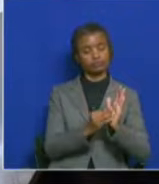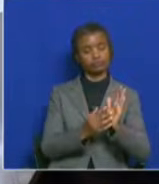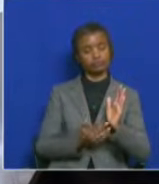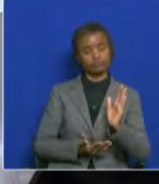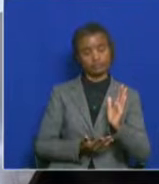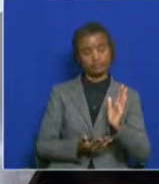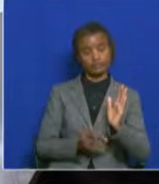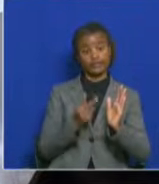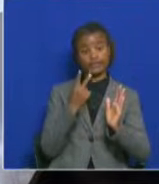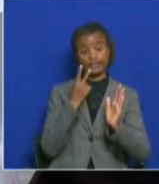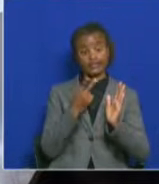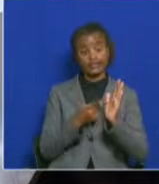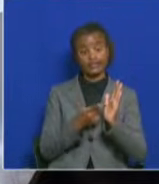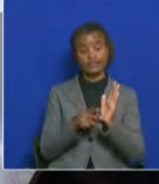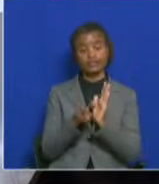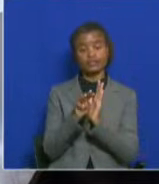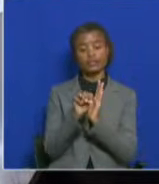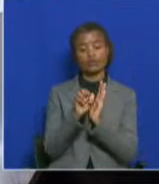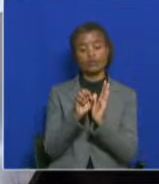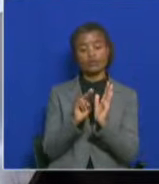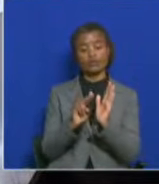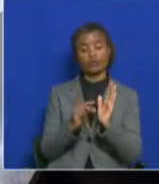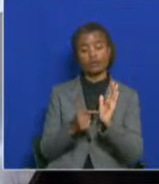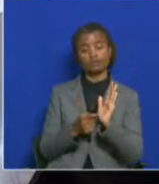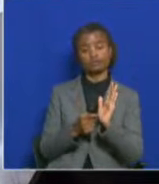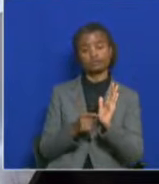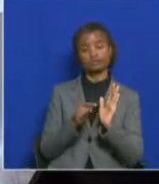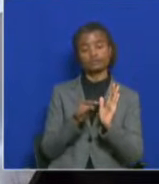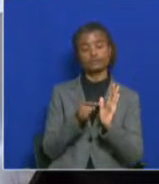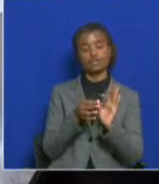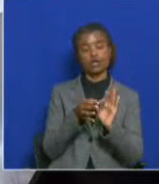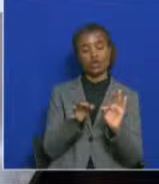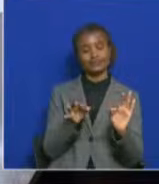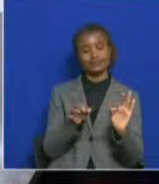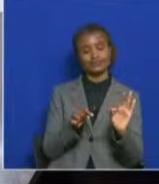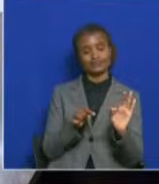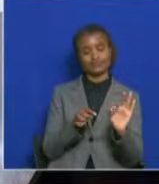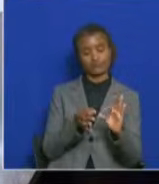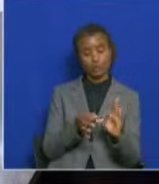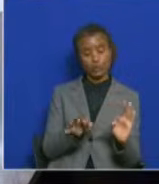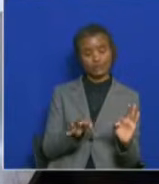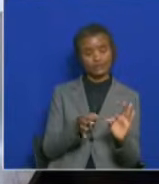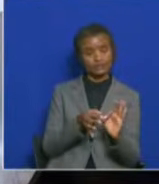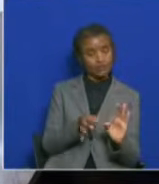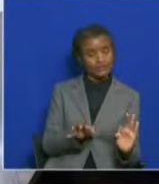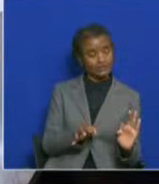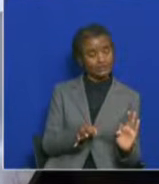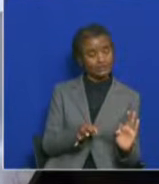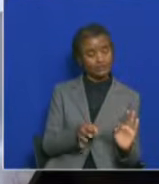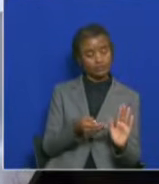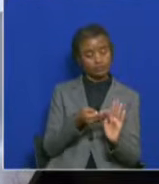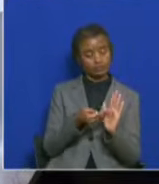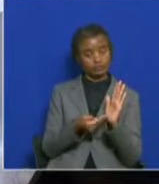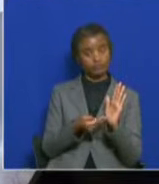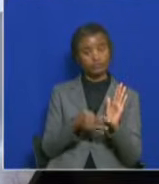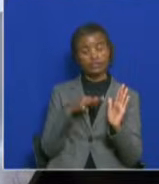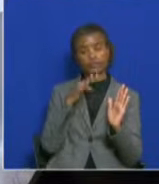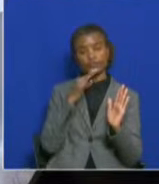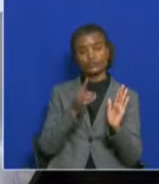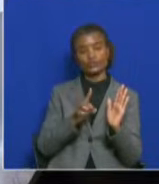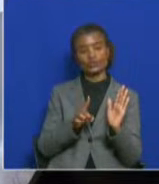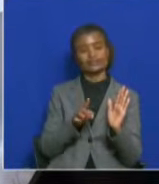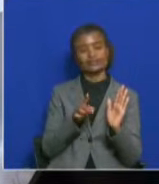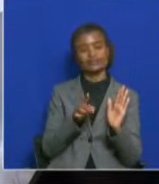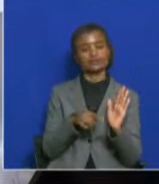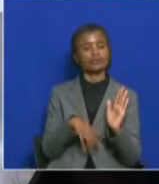MOU, and particularly from these clauses, that this really is a thinly veiled kickback